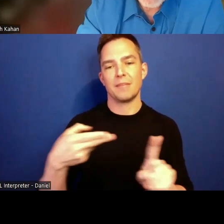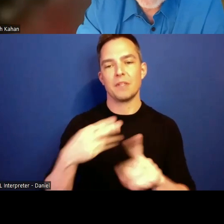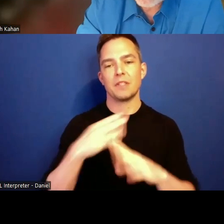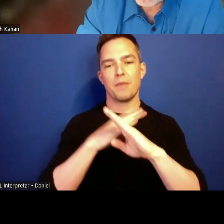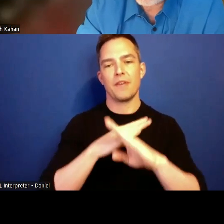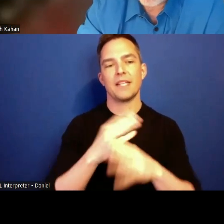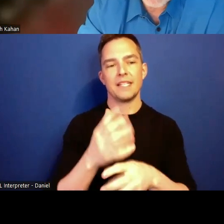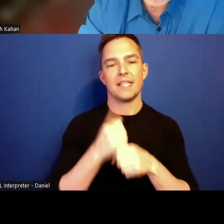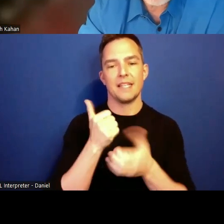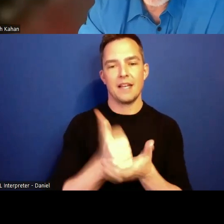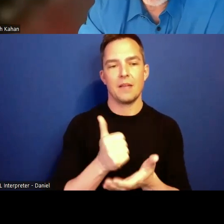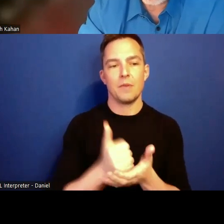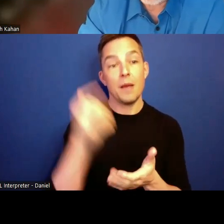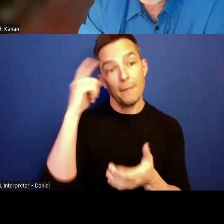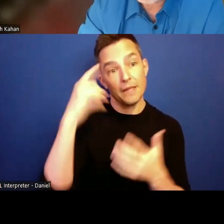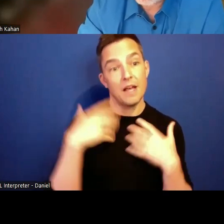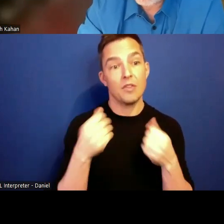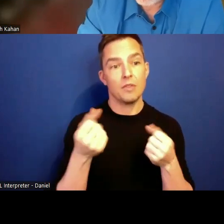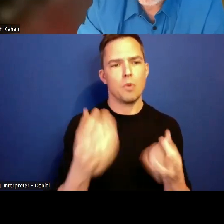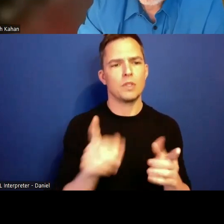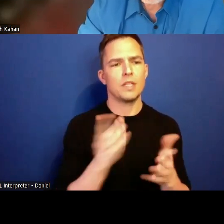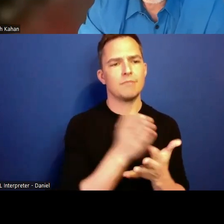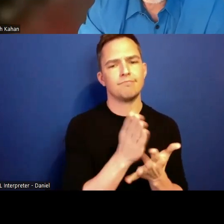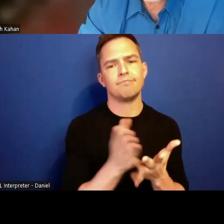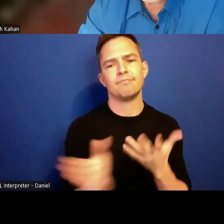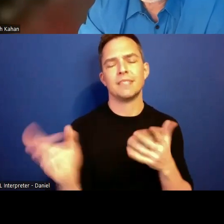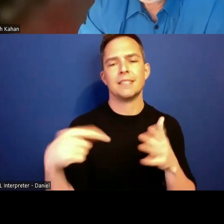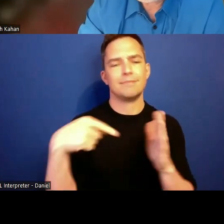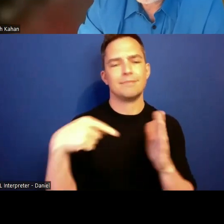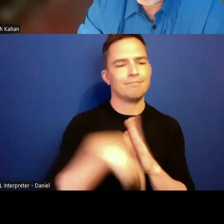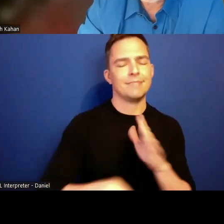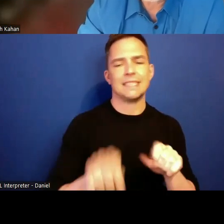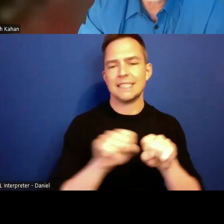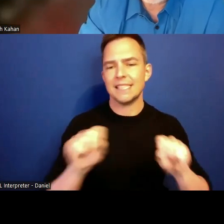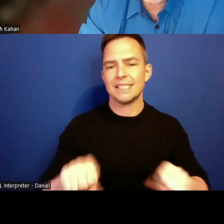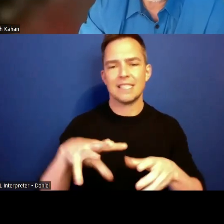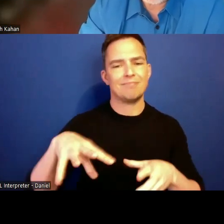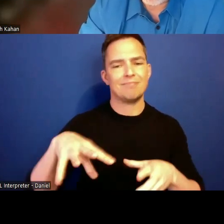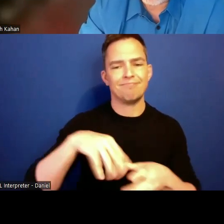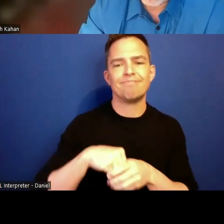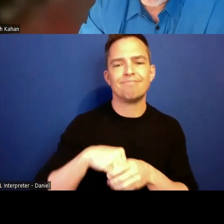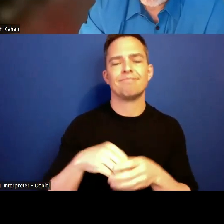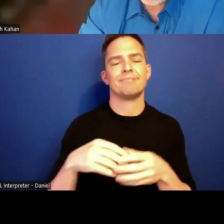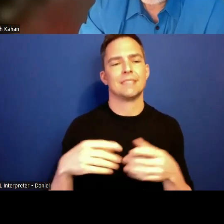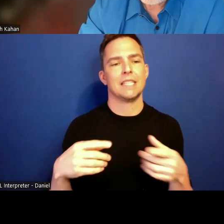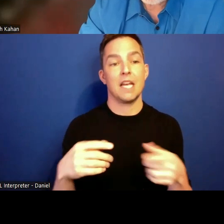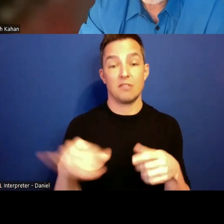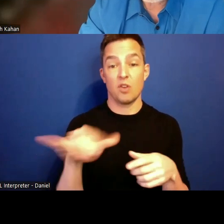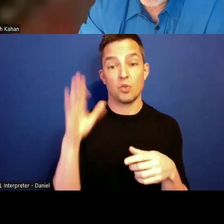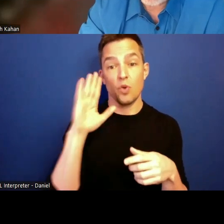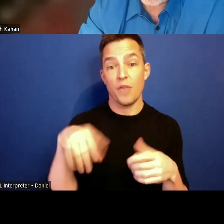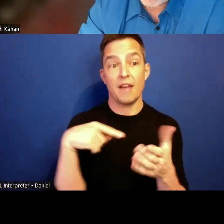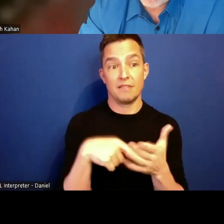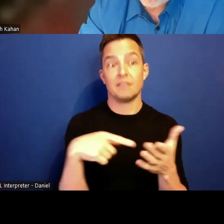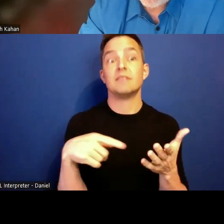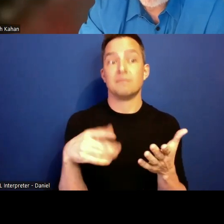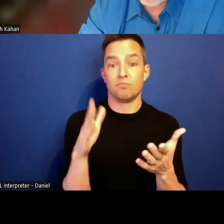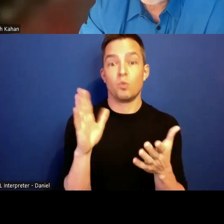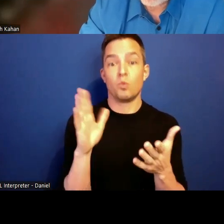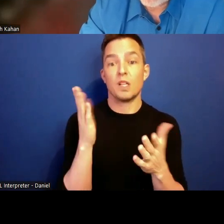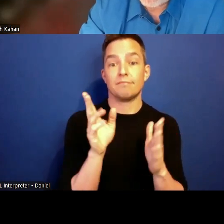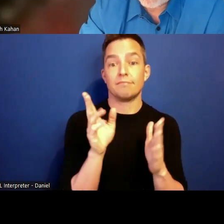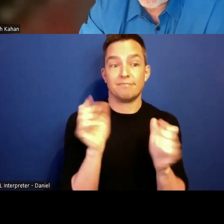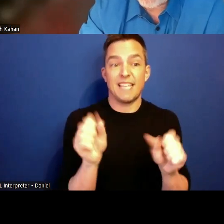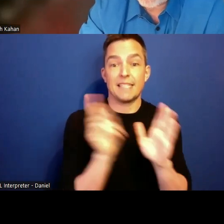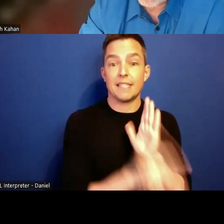is complicated, it's multidimensional, it's systemic. We also know that it kills, that people do not get treatment